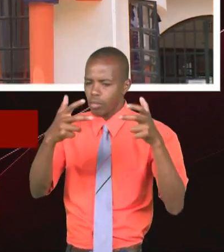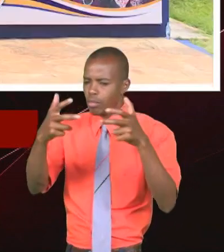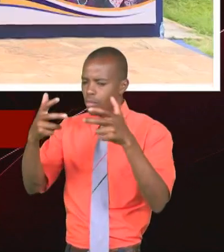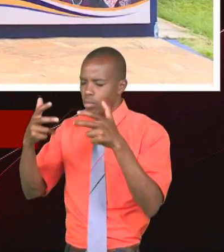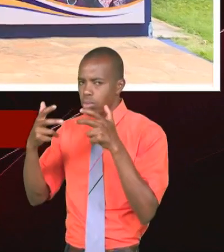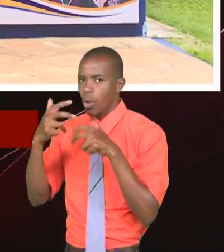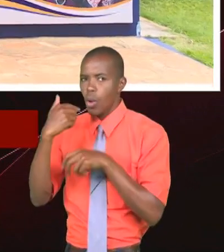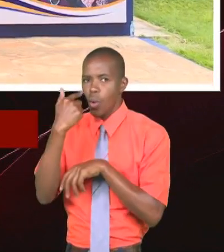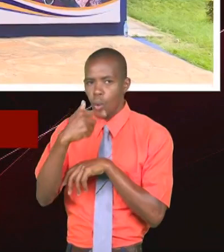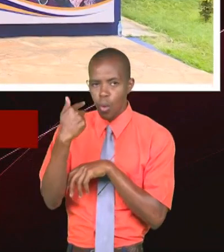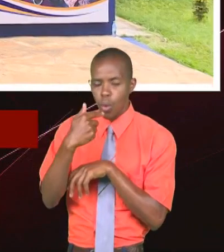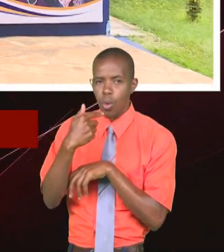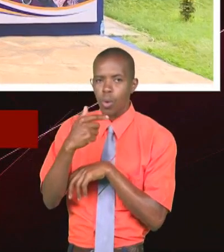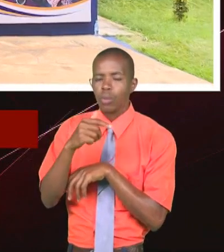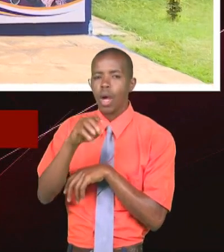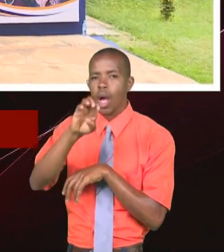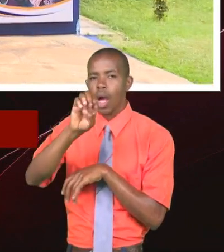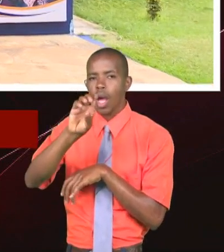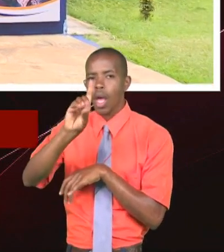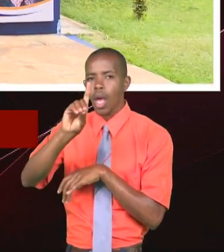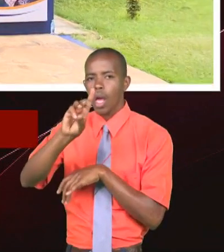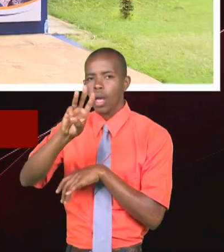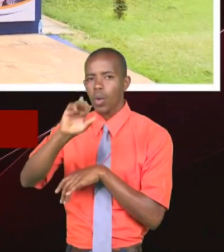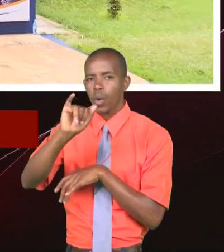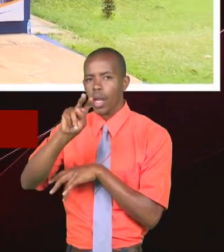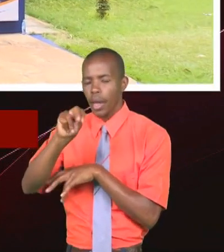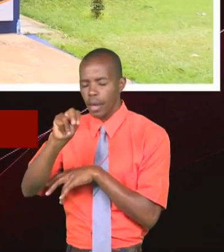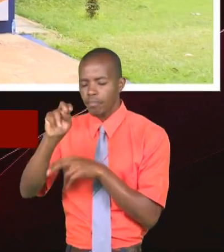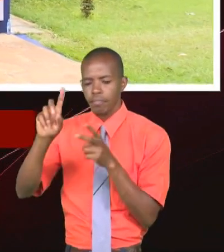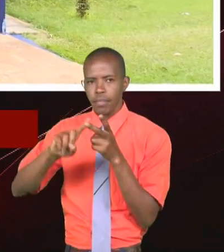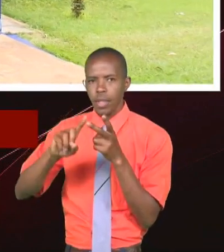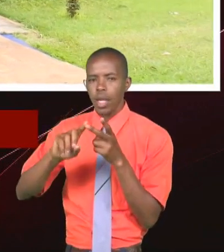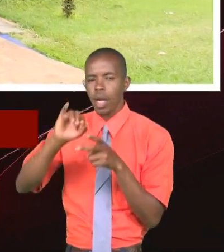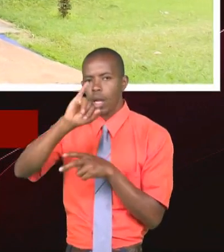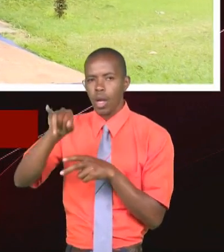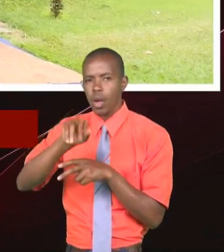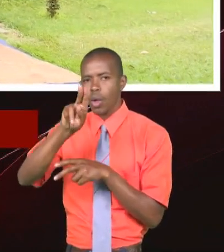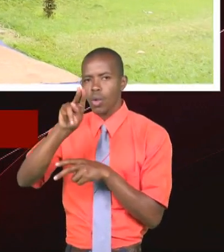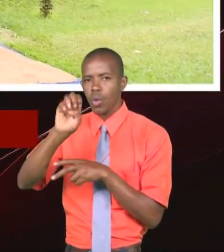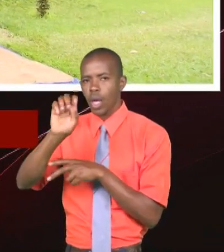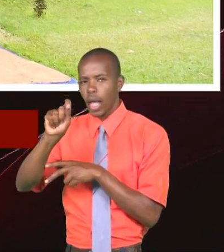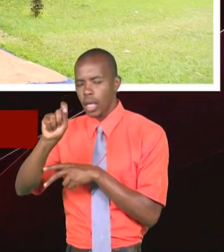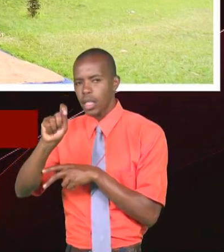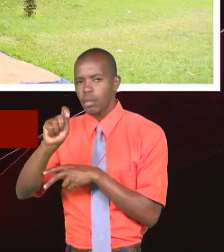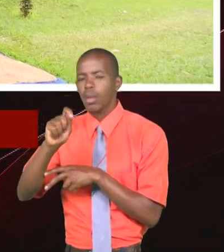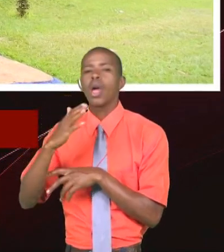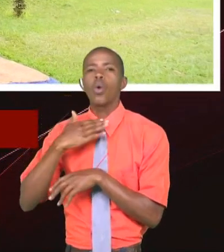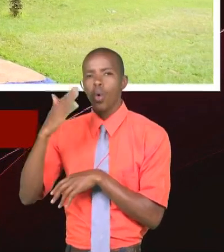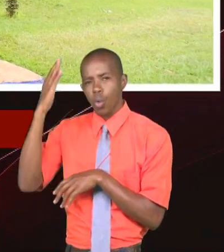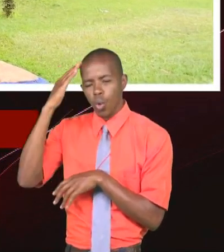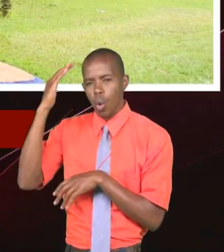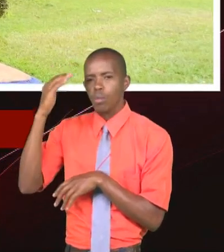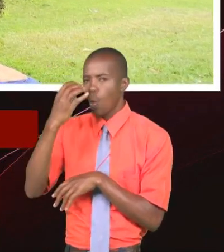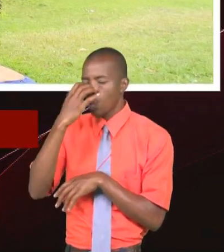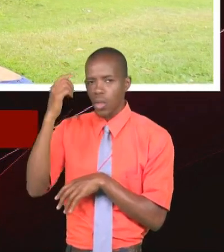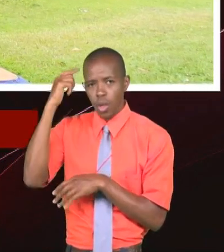Kinanani, Kinam Sifuna, and those guys of Junet. If you want to know what Ruto is thinking,